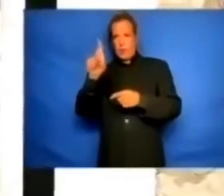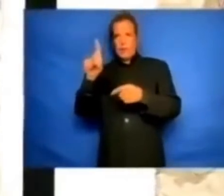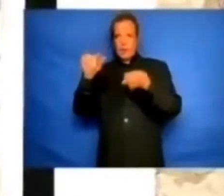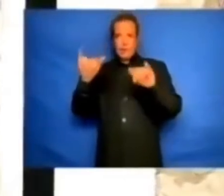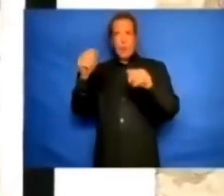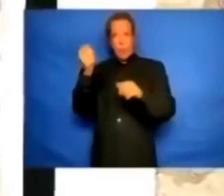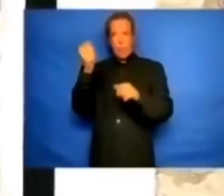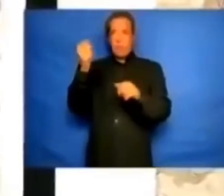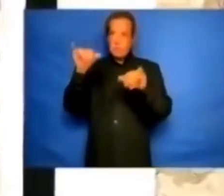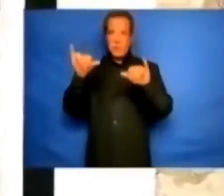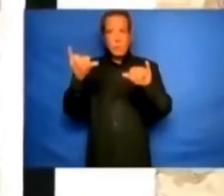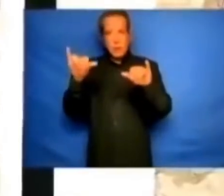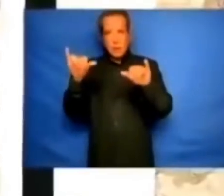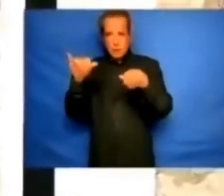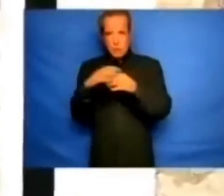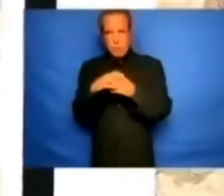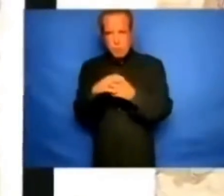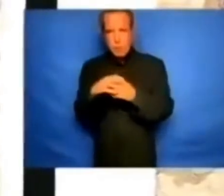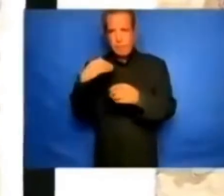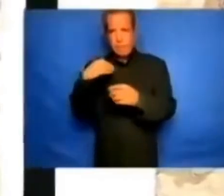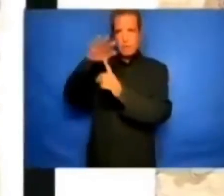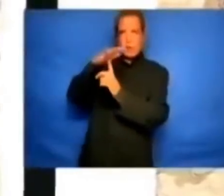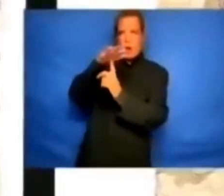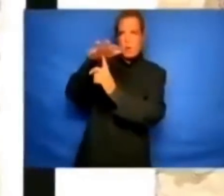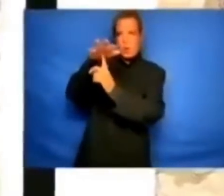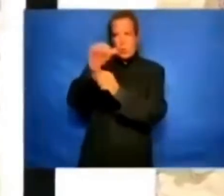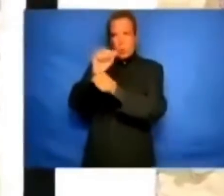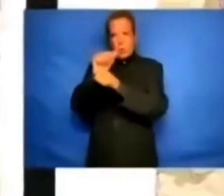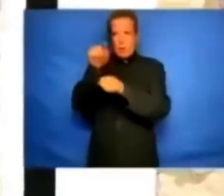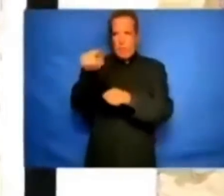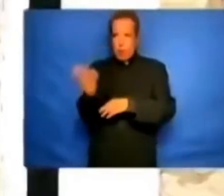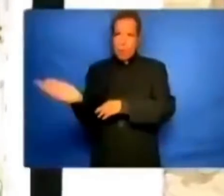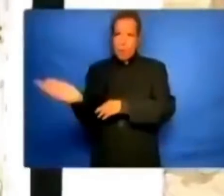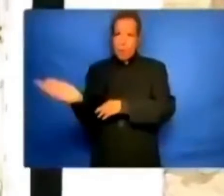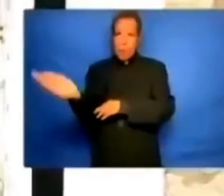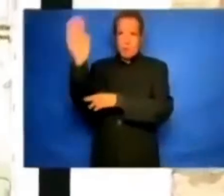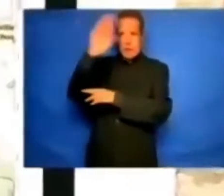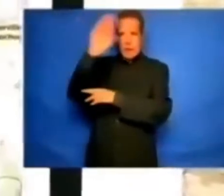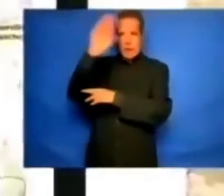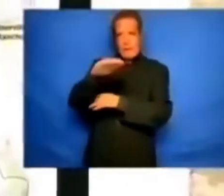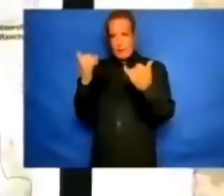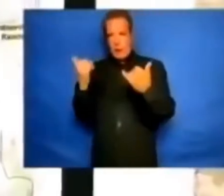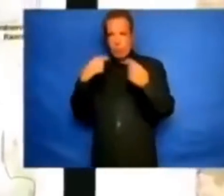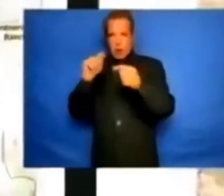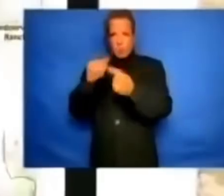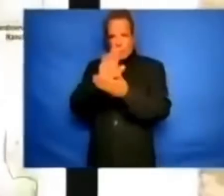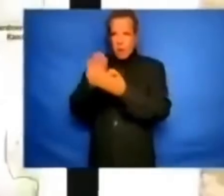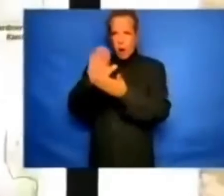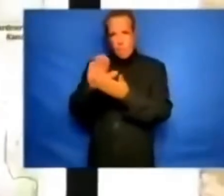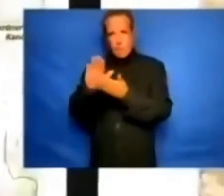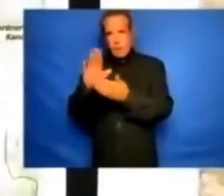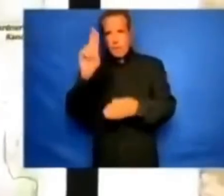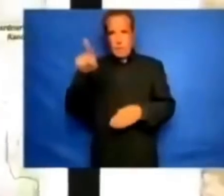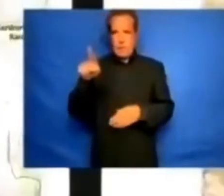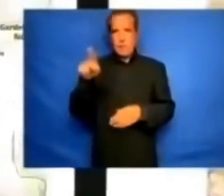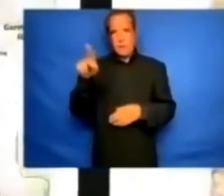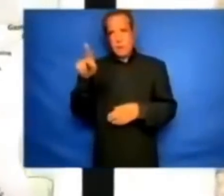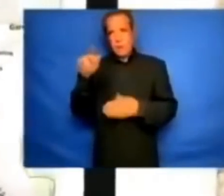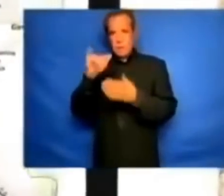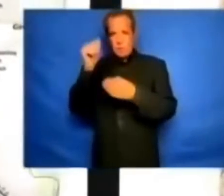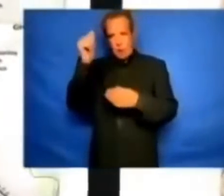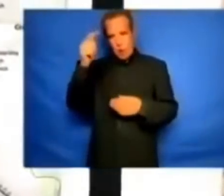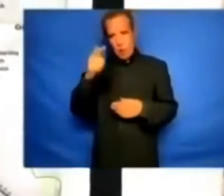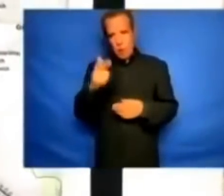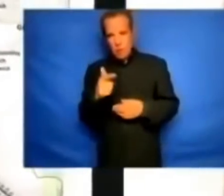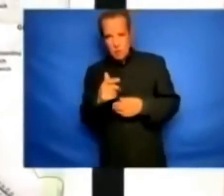had a hotshot crew in here working all day today. So we're really getting this mopped up and trying to secure this all the way down into Luther Spires. As